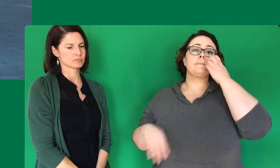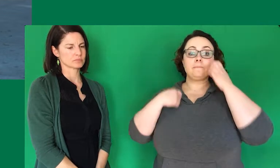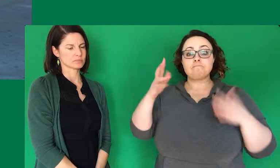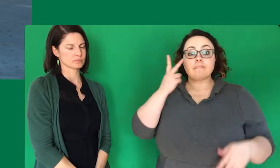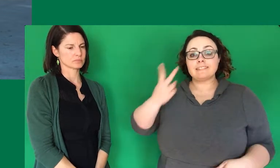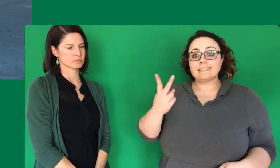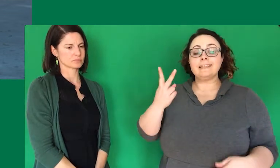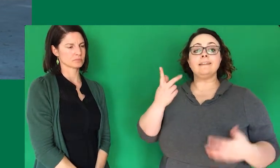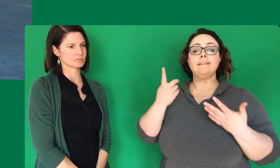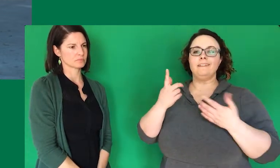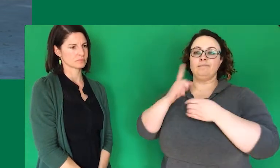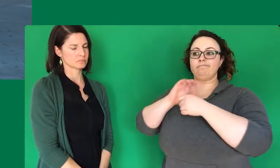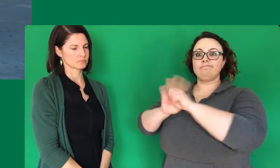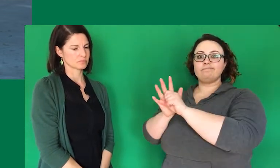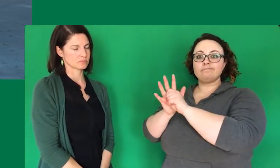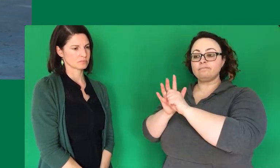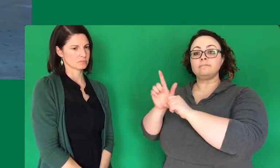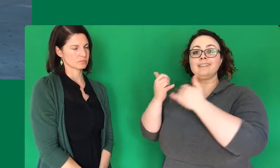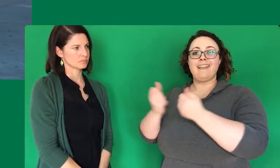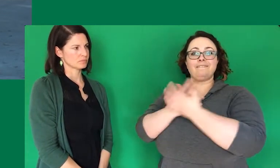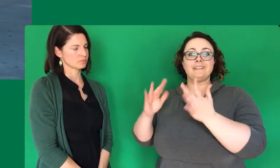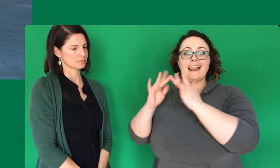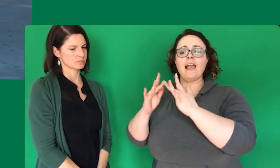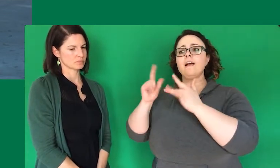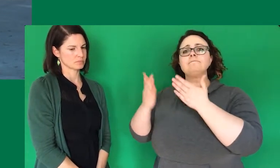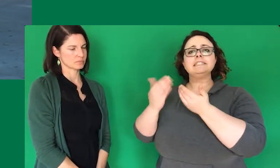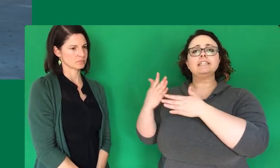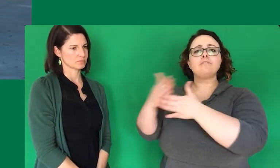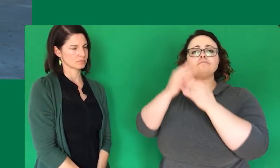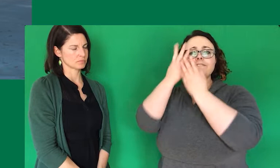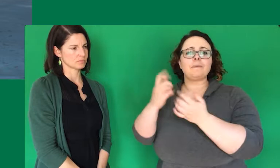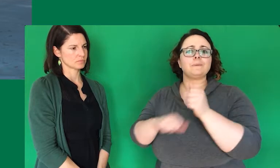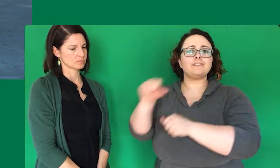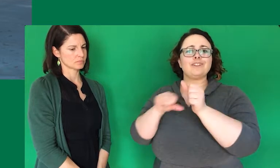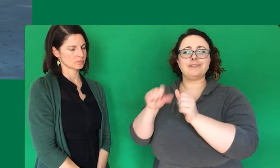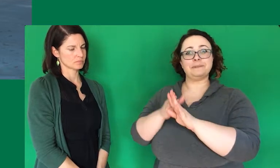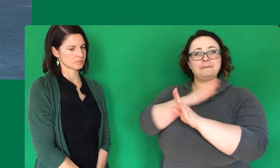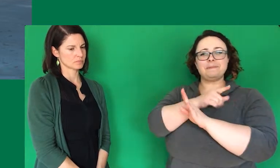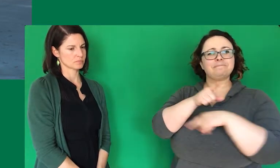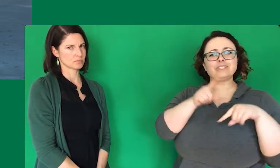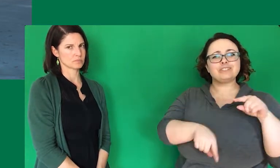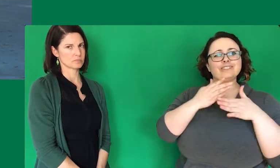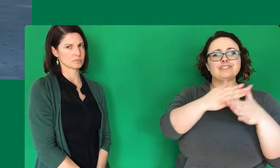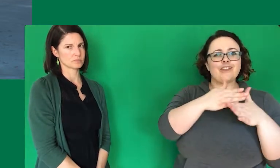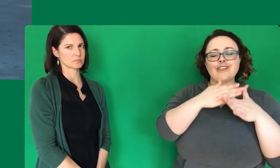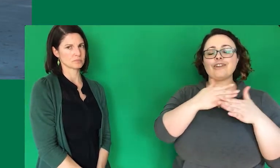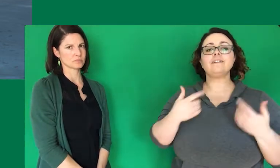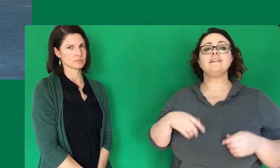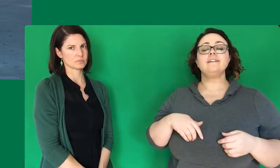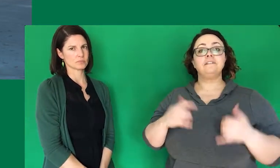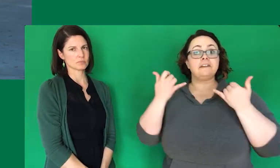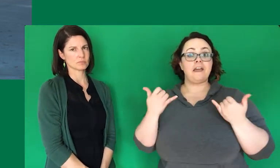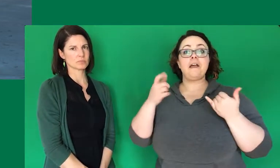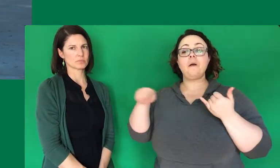What I have seen lately is due to the pandemic, many students are being able to share information with one another that before they weren't able